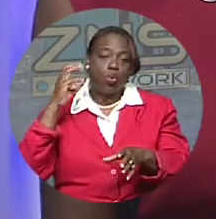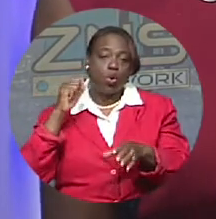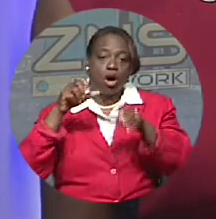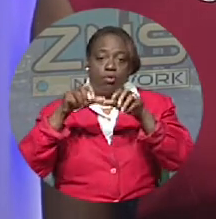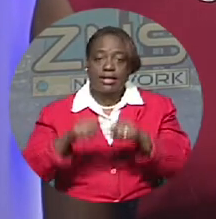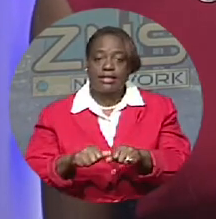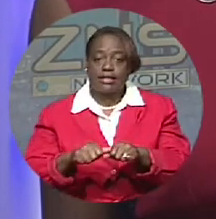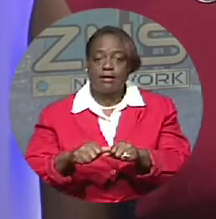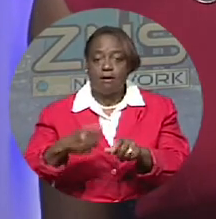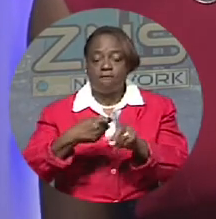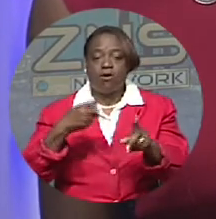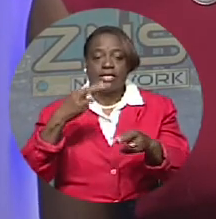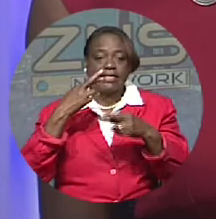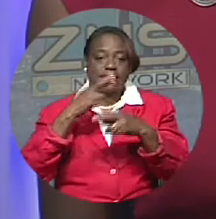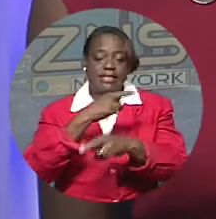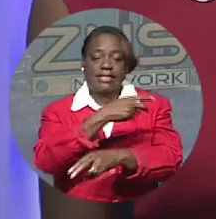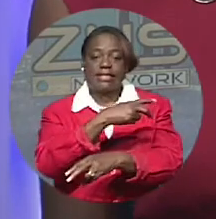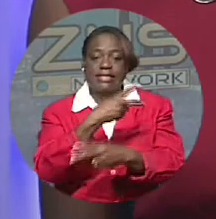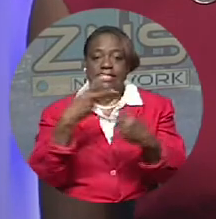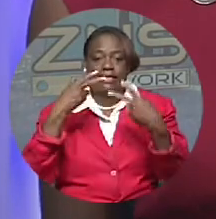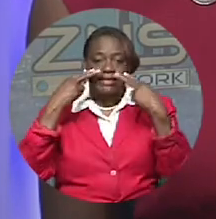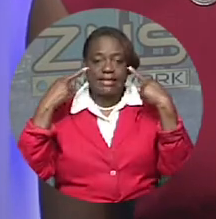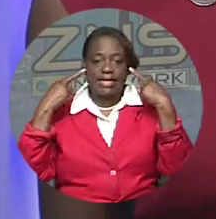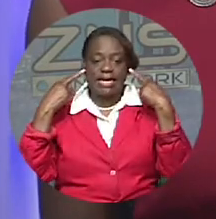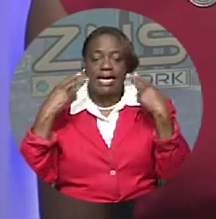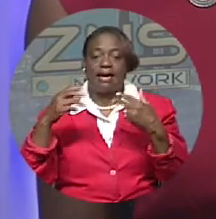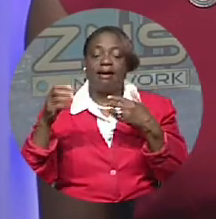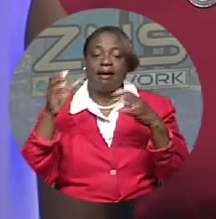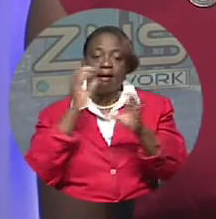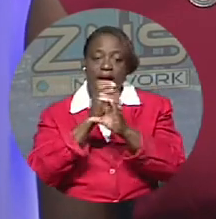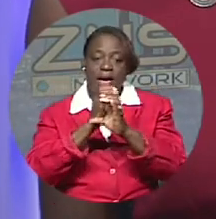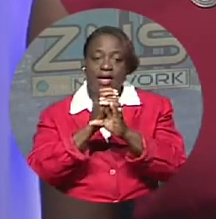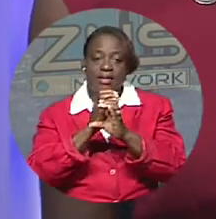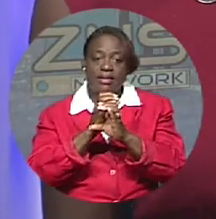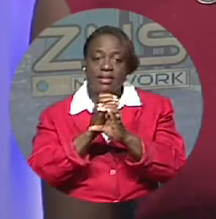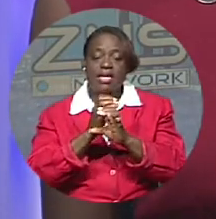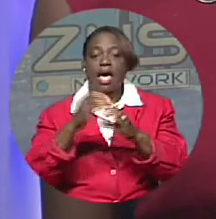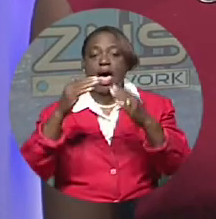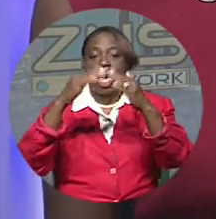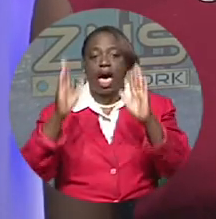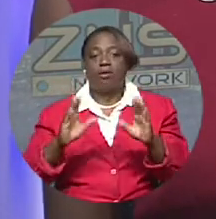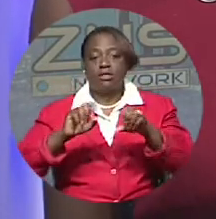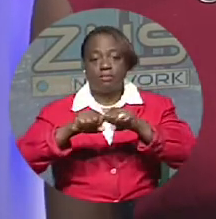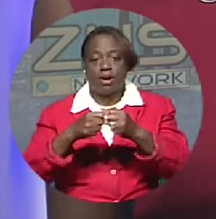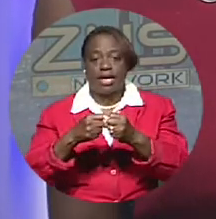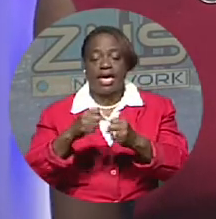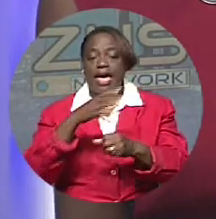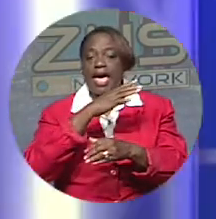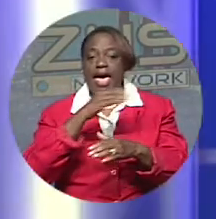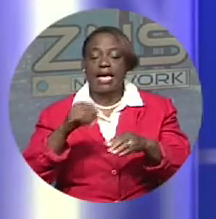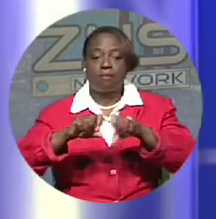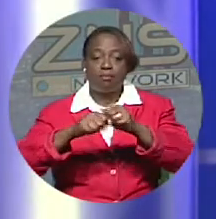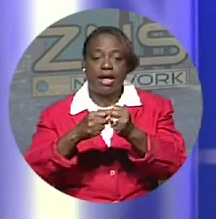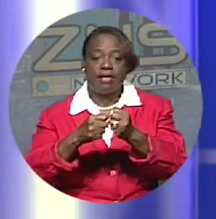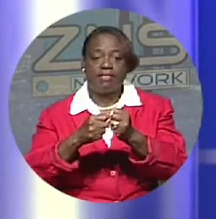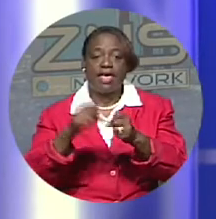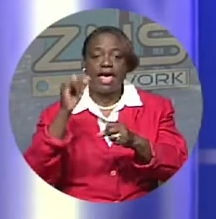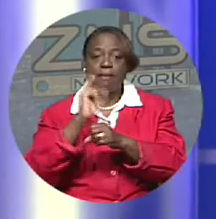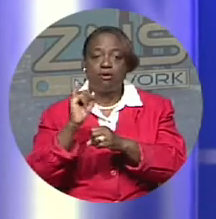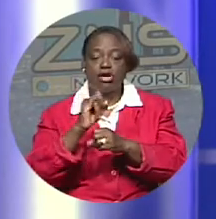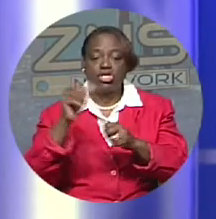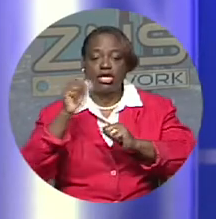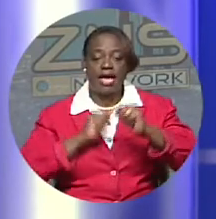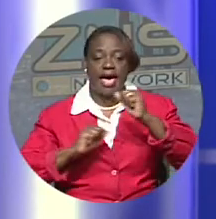persons were also arrested for various offenses, including housebreaking, stealing, and breach of the Immigration Act.